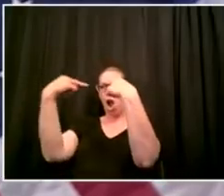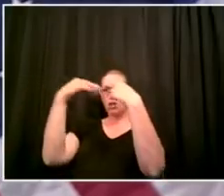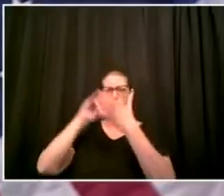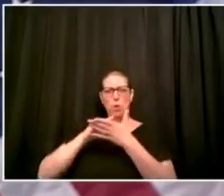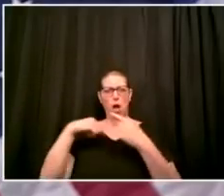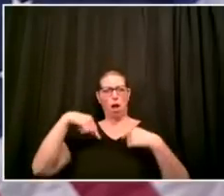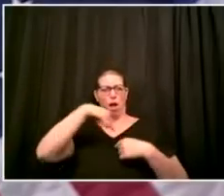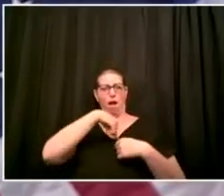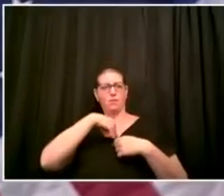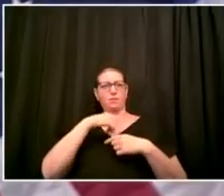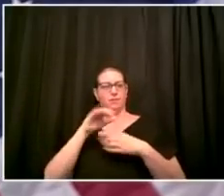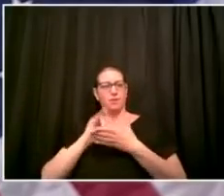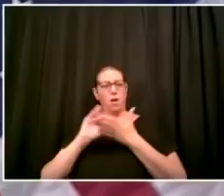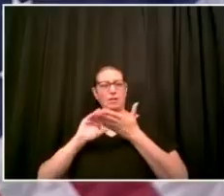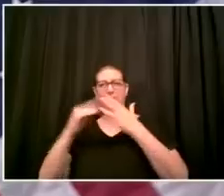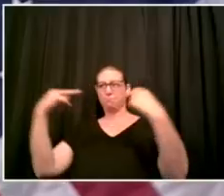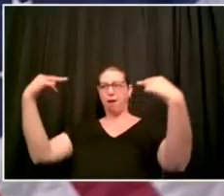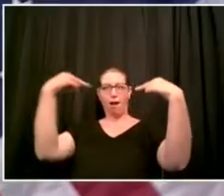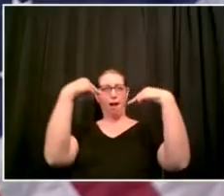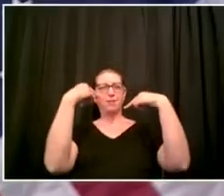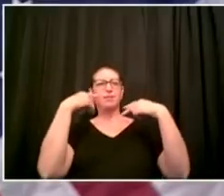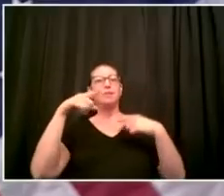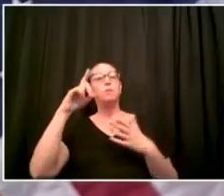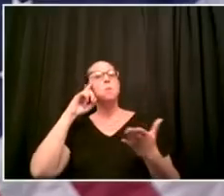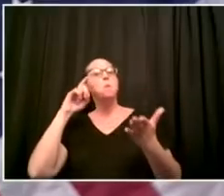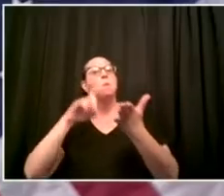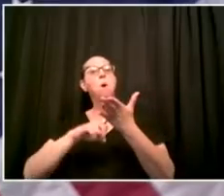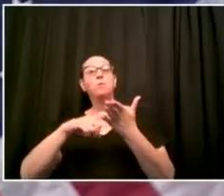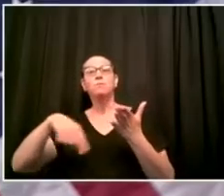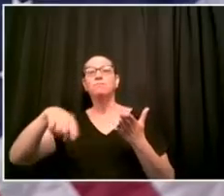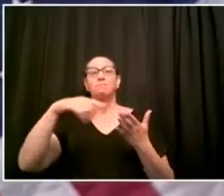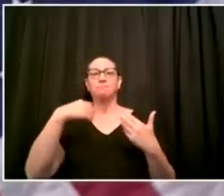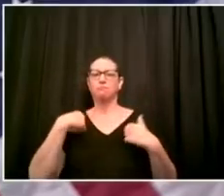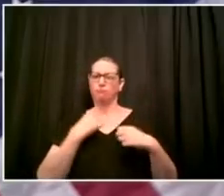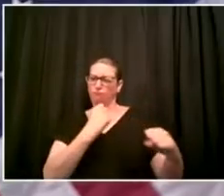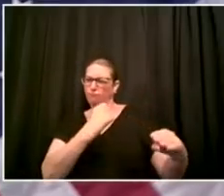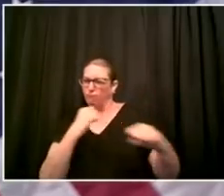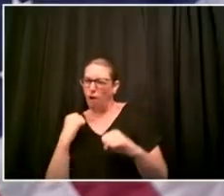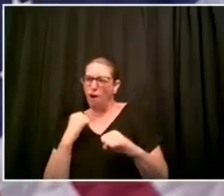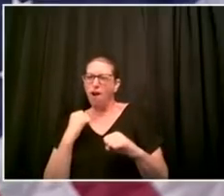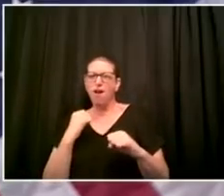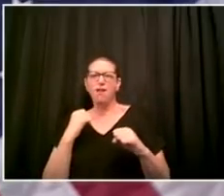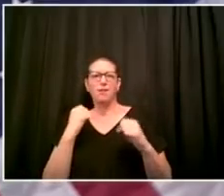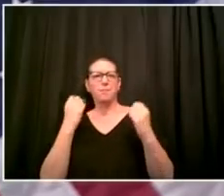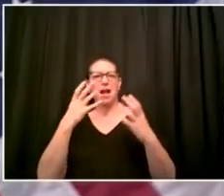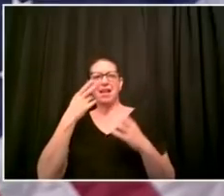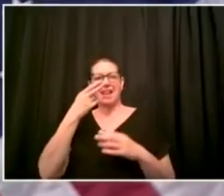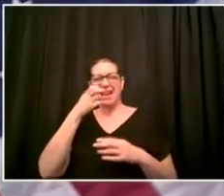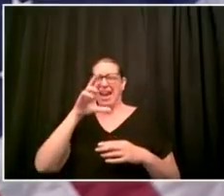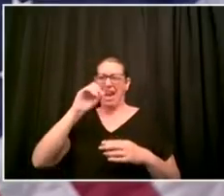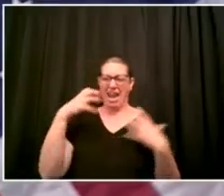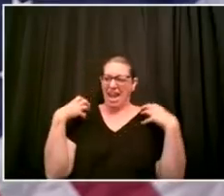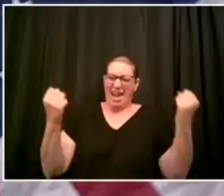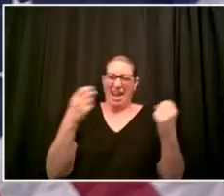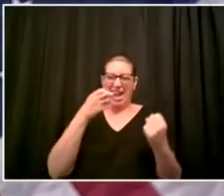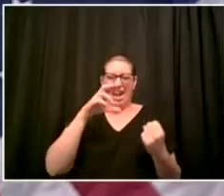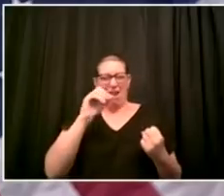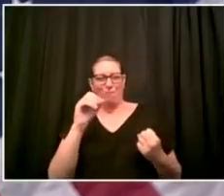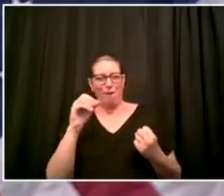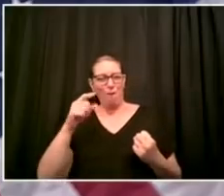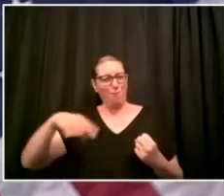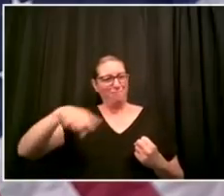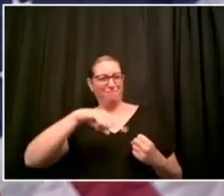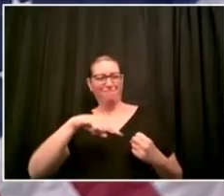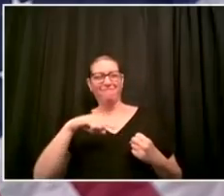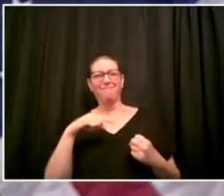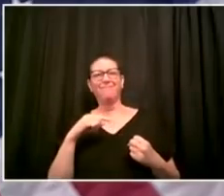against the disease and as we get a vaccine. The New Yorkers have mounted a heroic effort here, and a lot of people admire that.